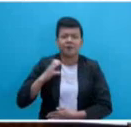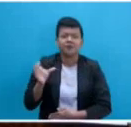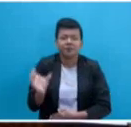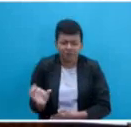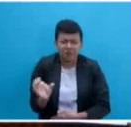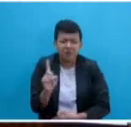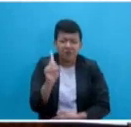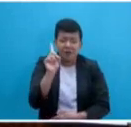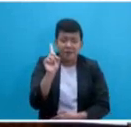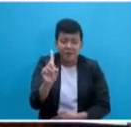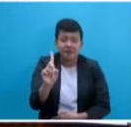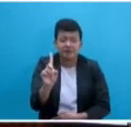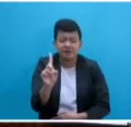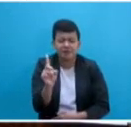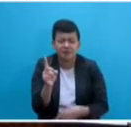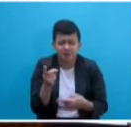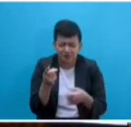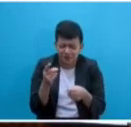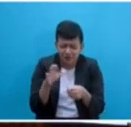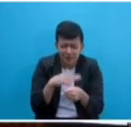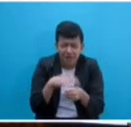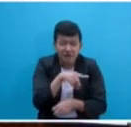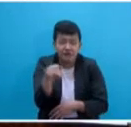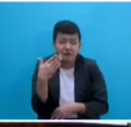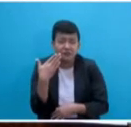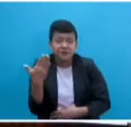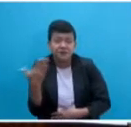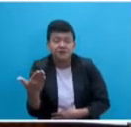all heads of state, all heads of government